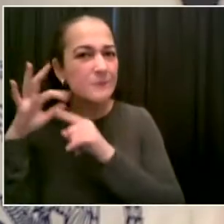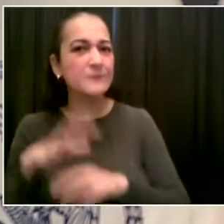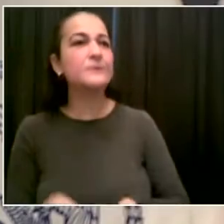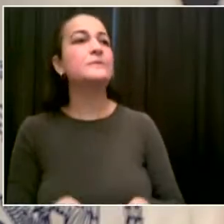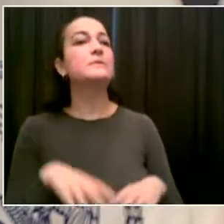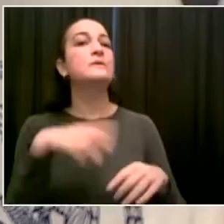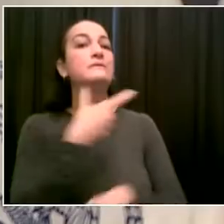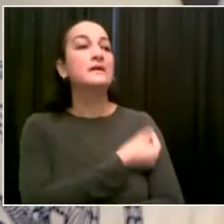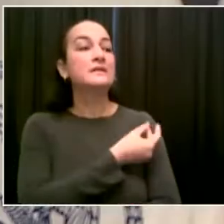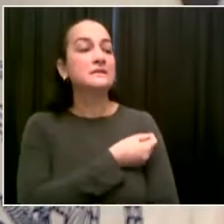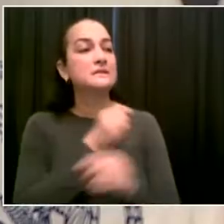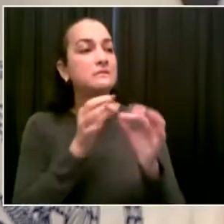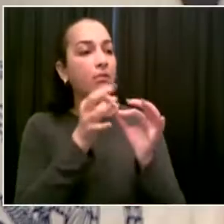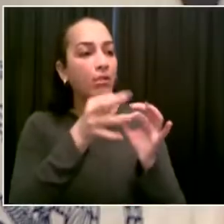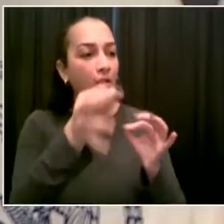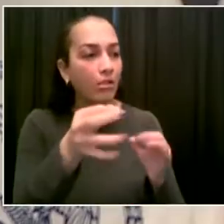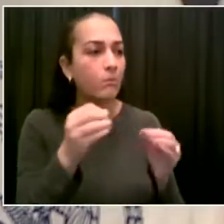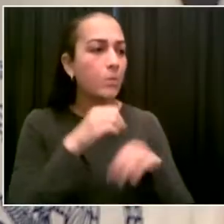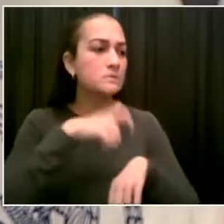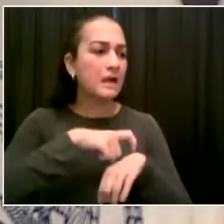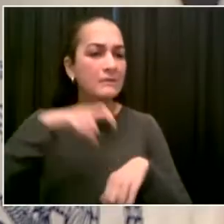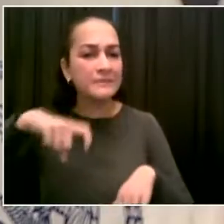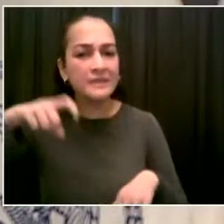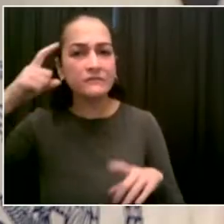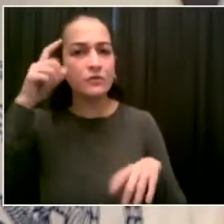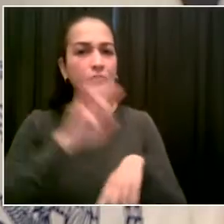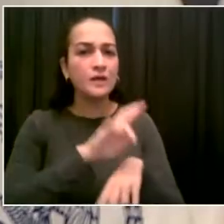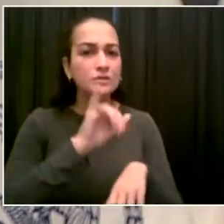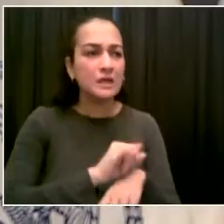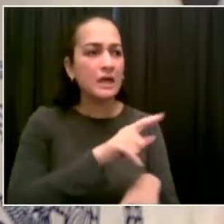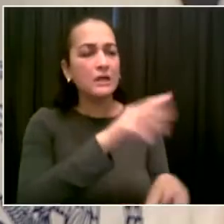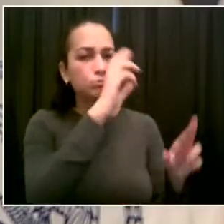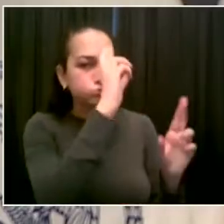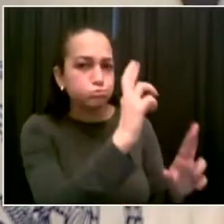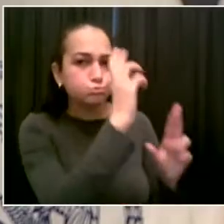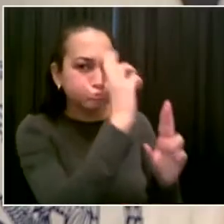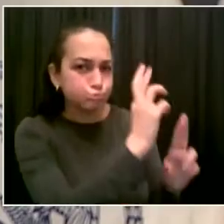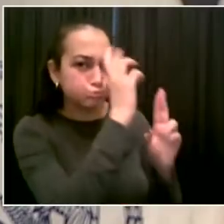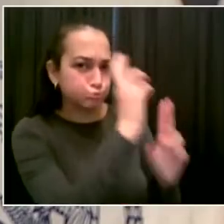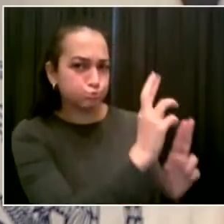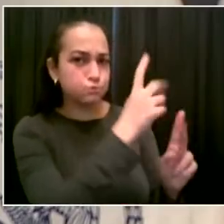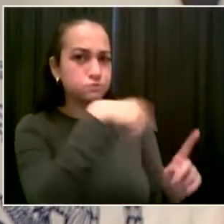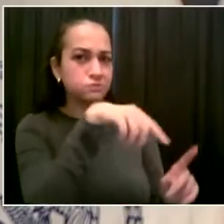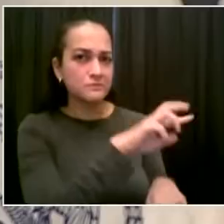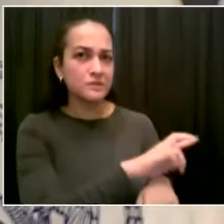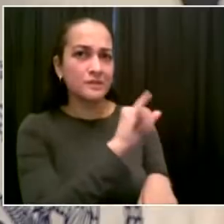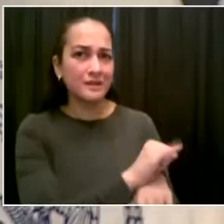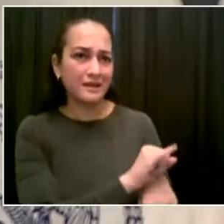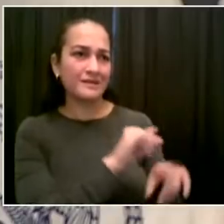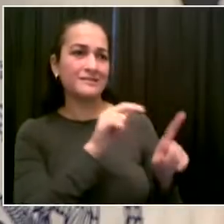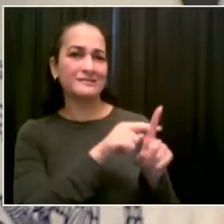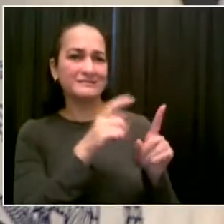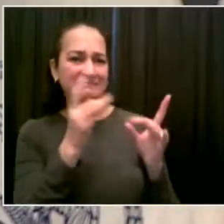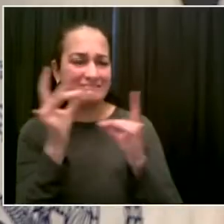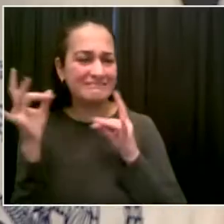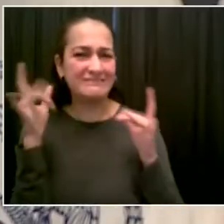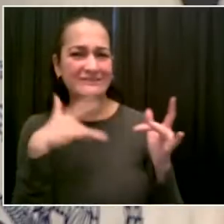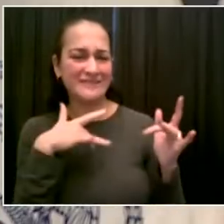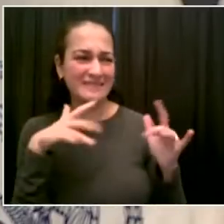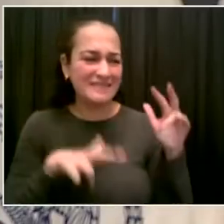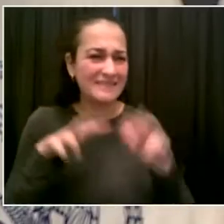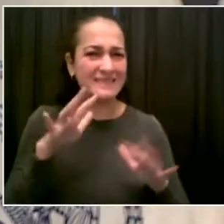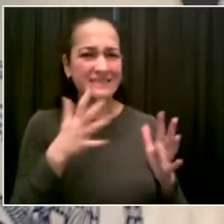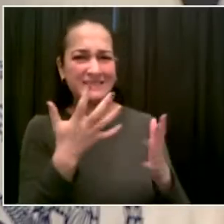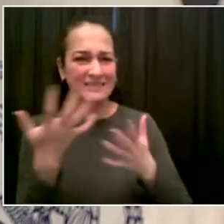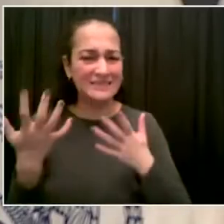a problem right now. But can't it also be said that crime fighting can be a problem,